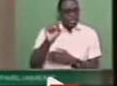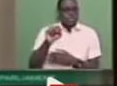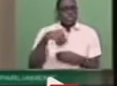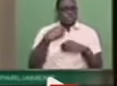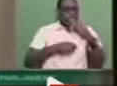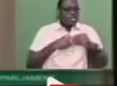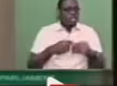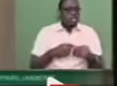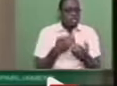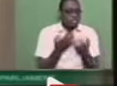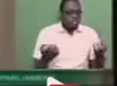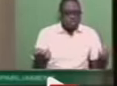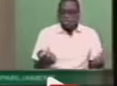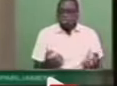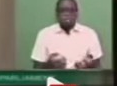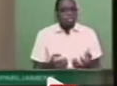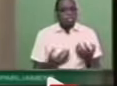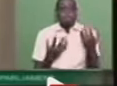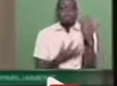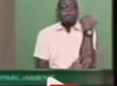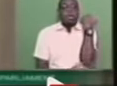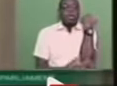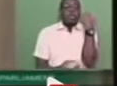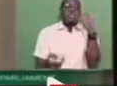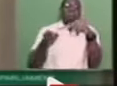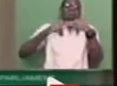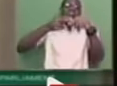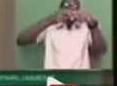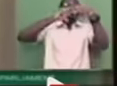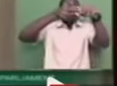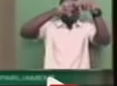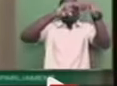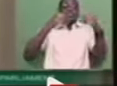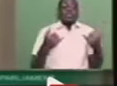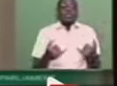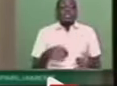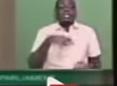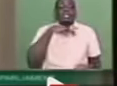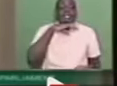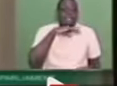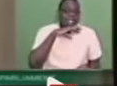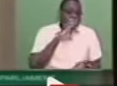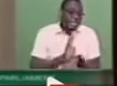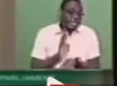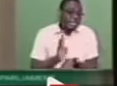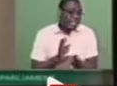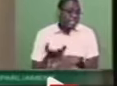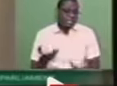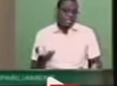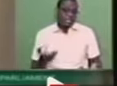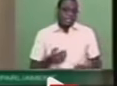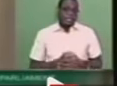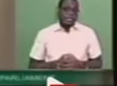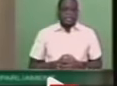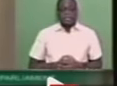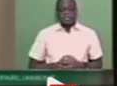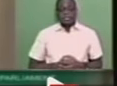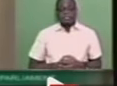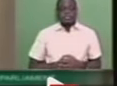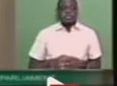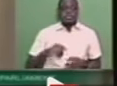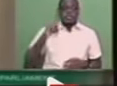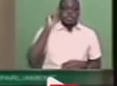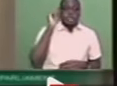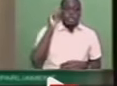It started with the blatant corruption that wrecked the inter-Ireland Sea Bridge, destroying the Tobago economy, and then trying to